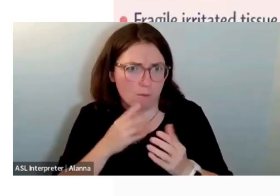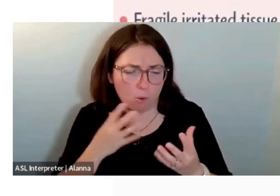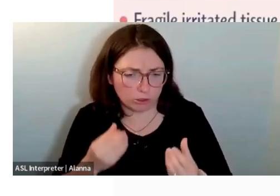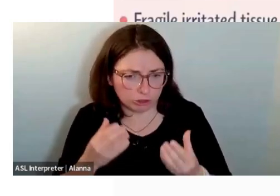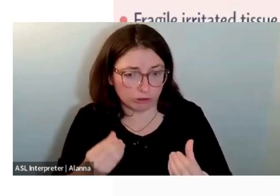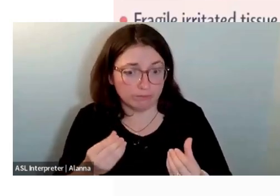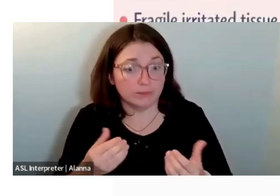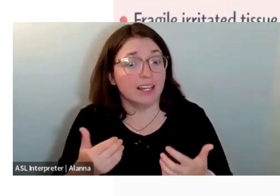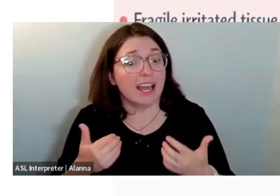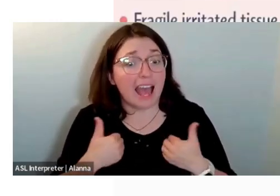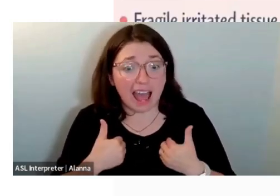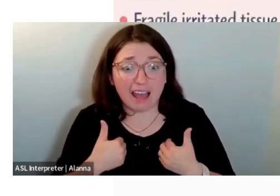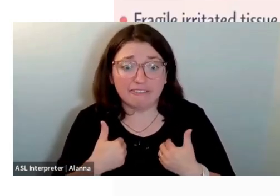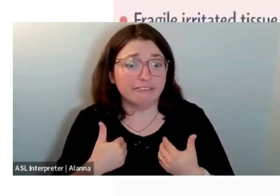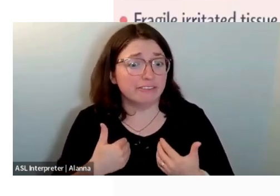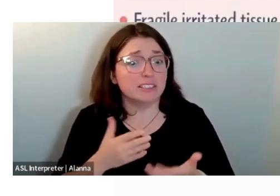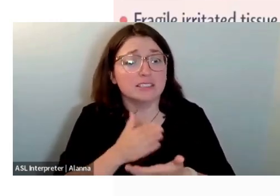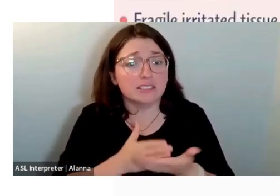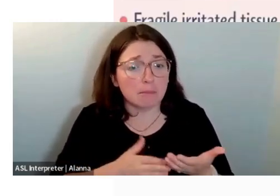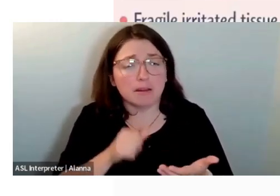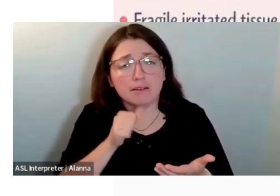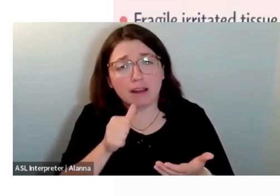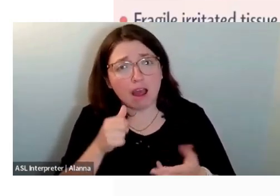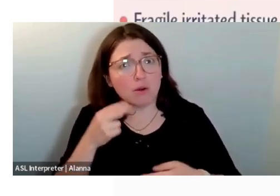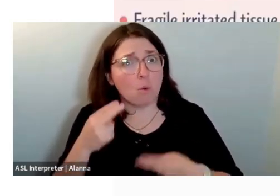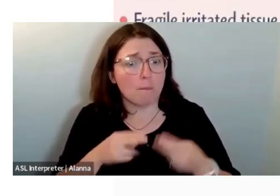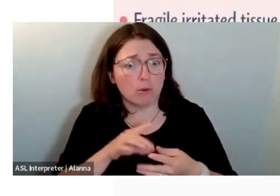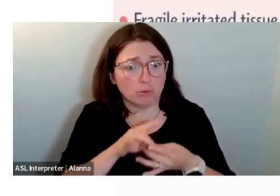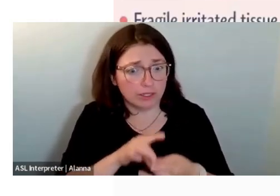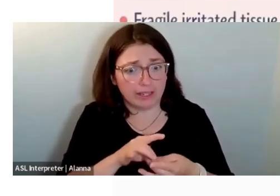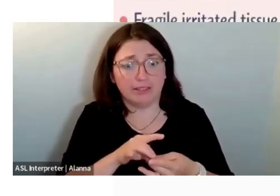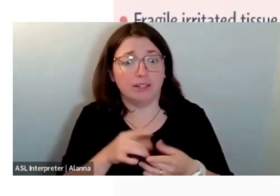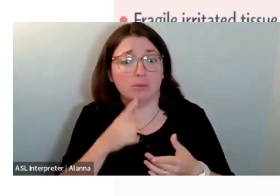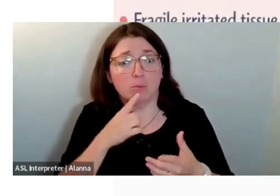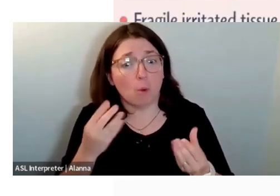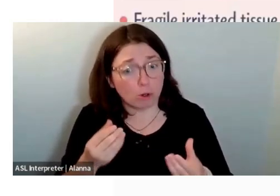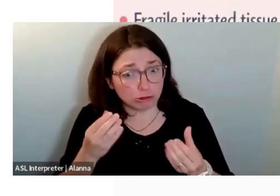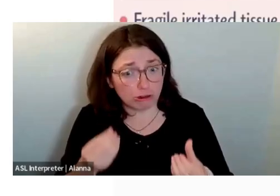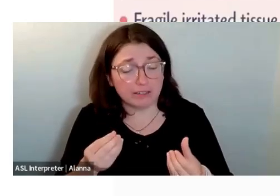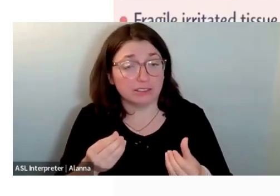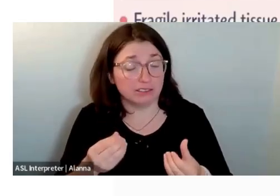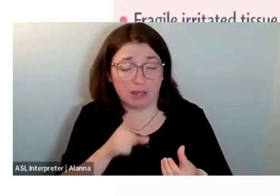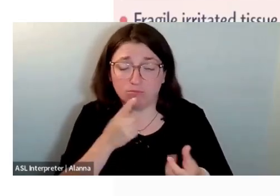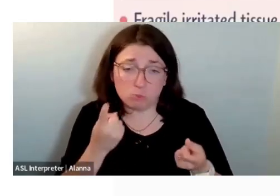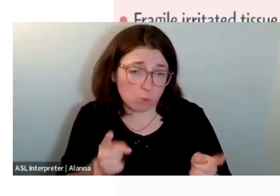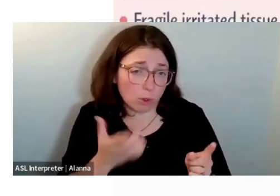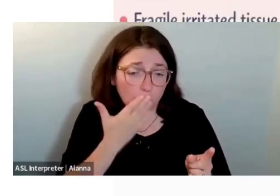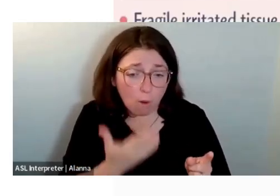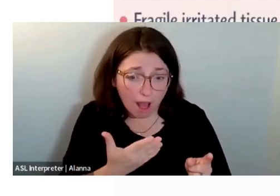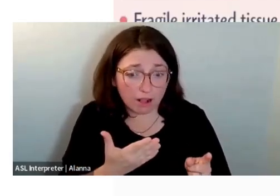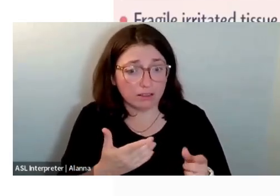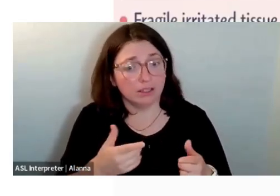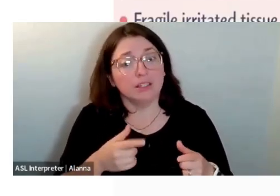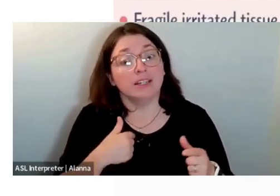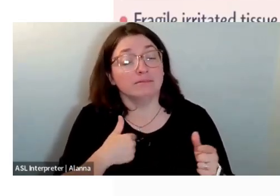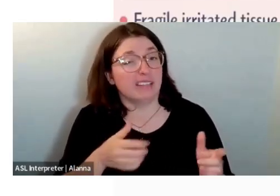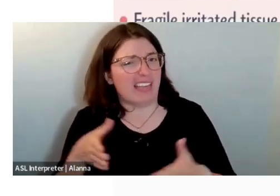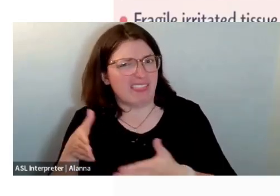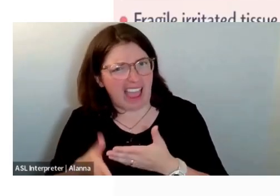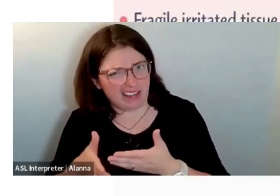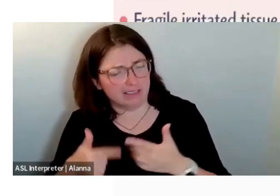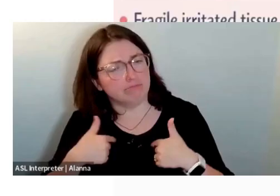I'm happy to share some information with you at the end about some of the ones that I recommend.